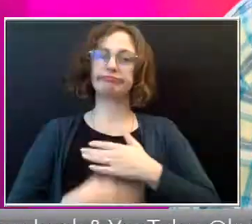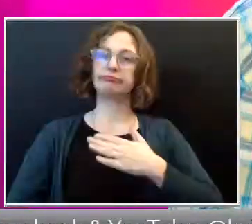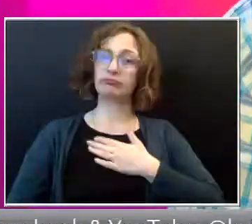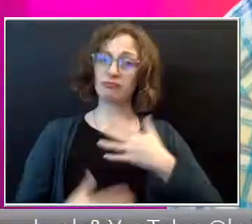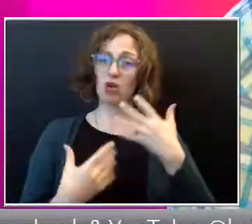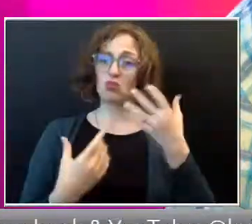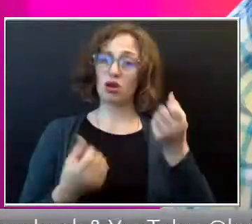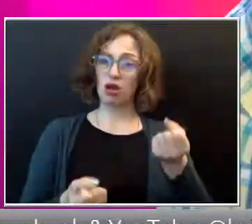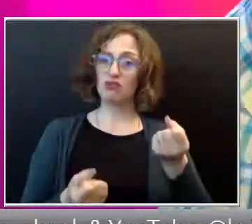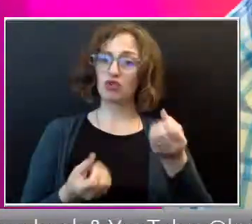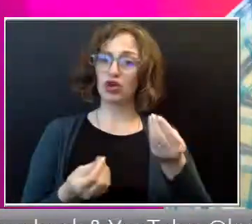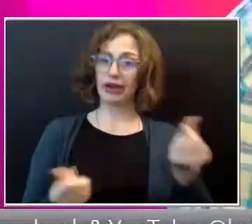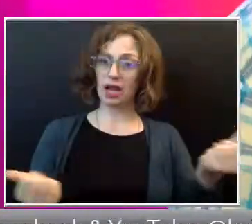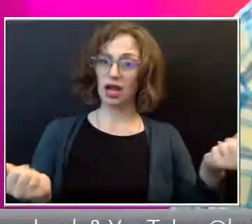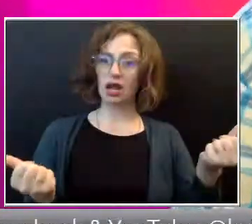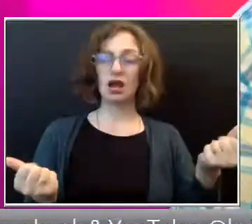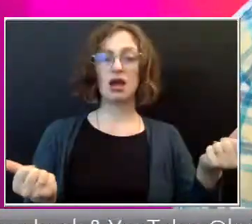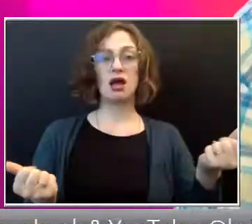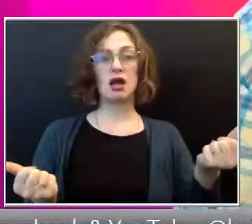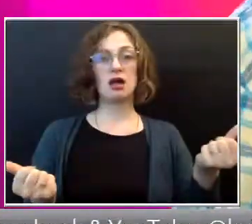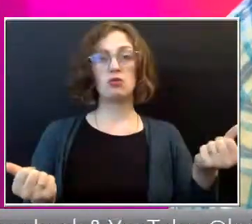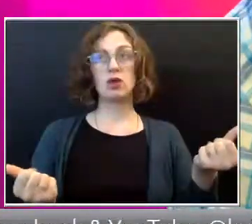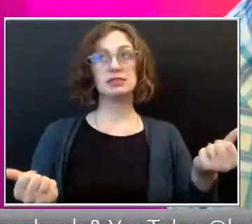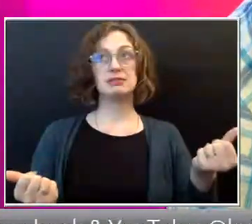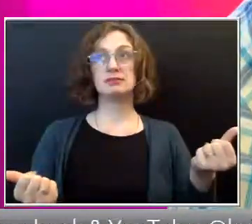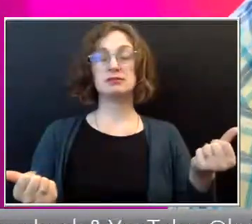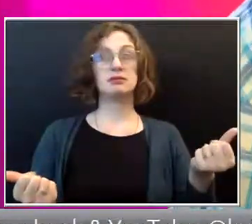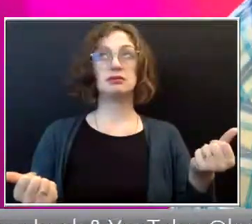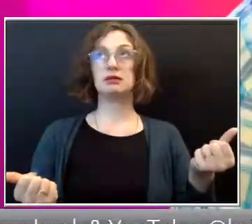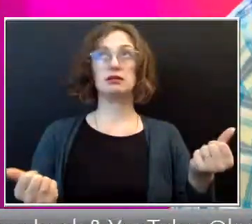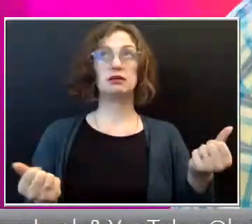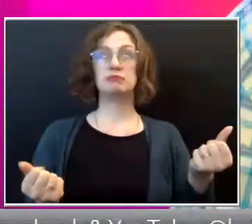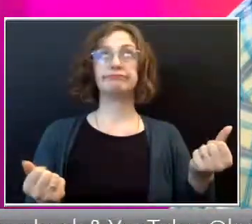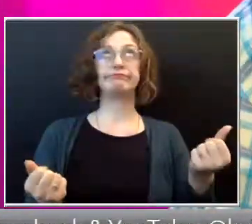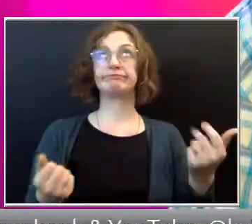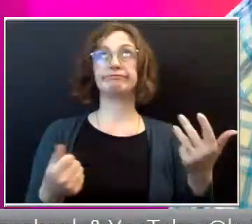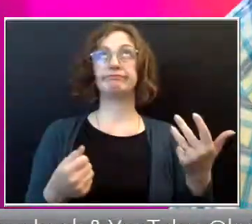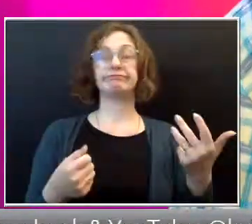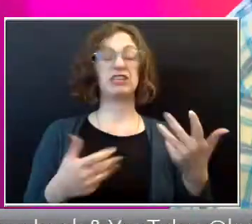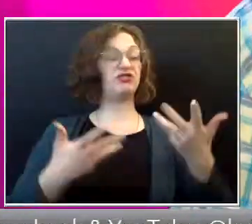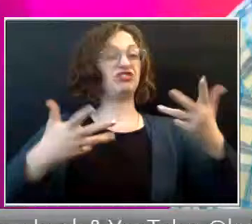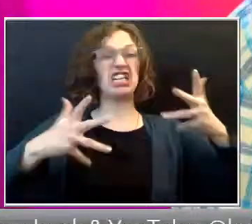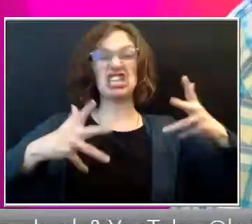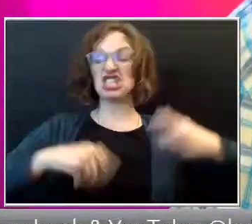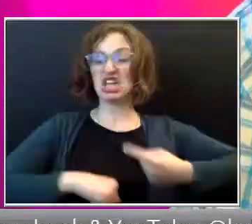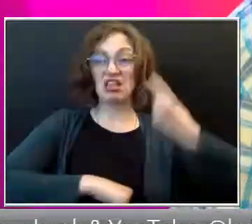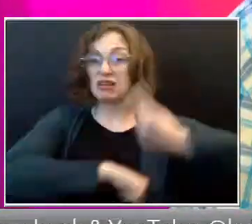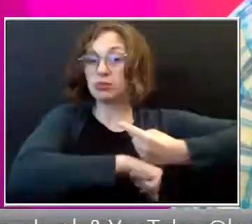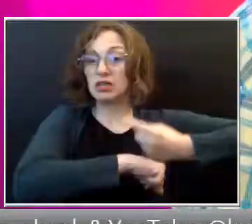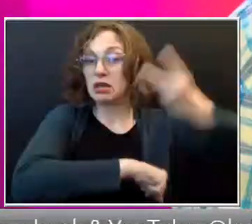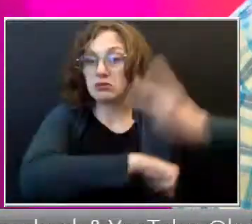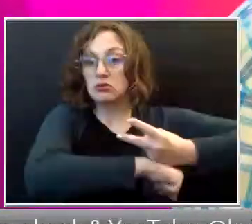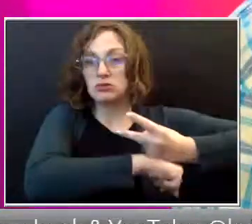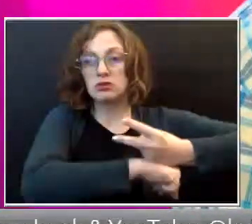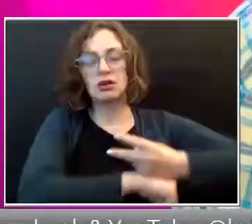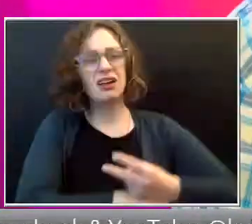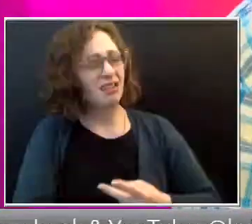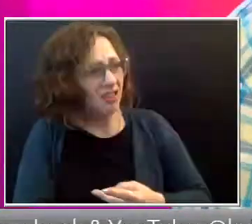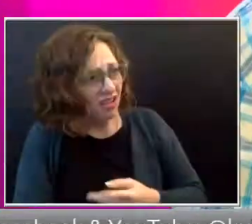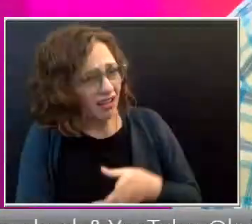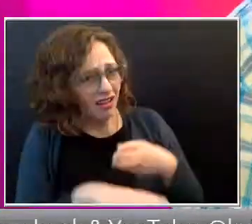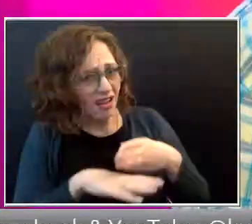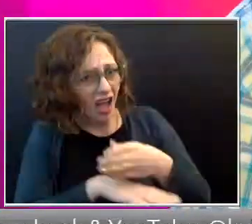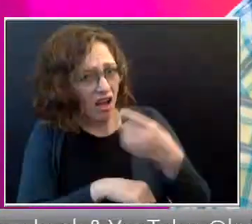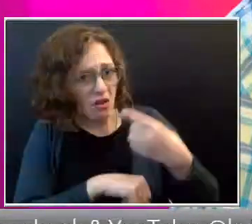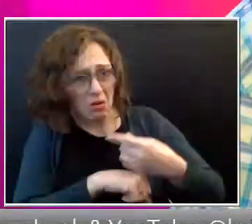and almost complete within a day or two. Within a day or two? Yeah, and you were back to normal? I